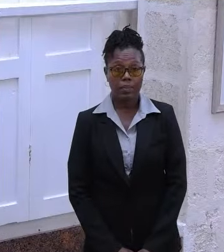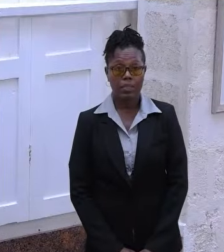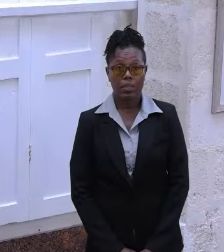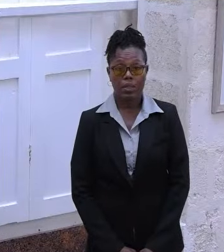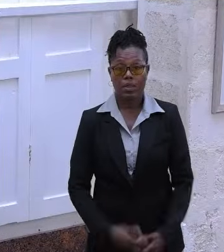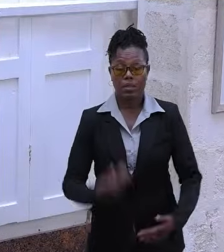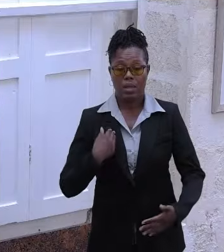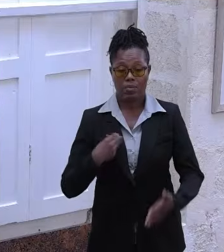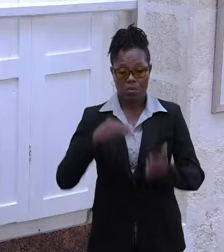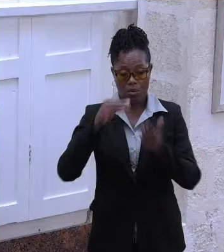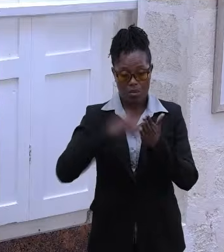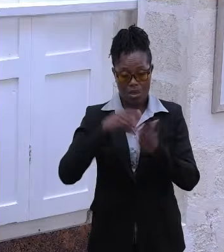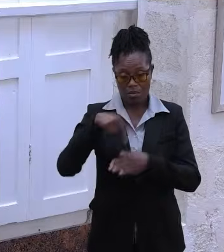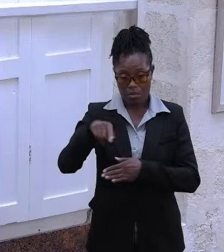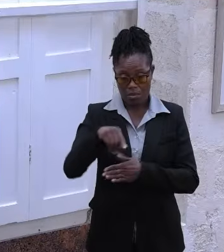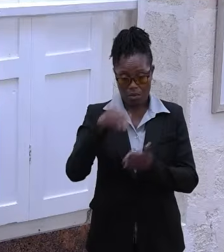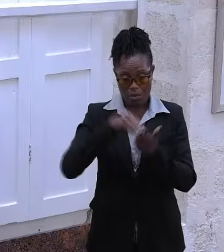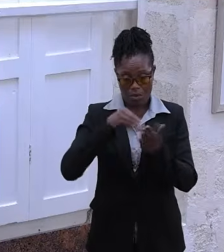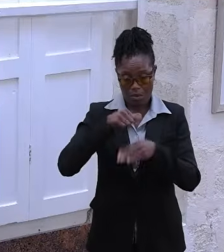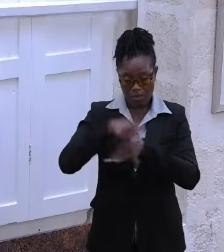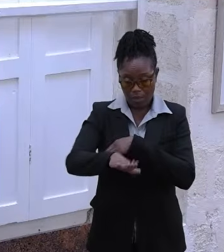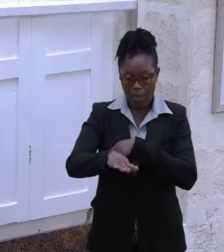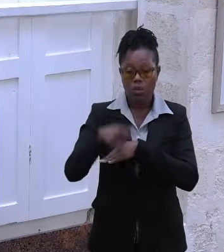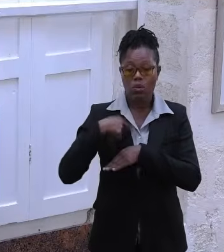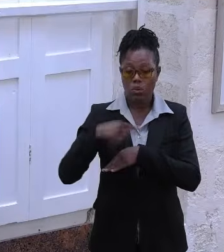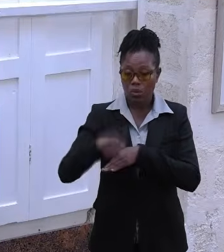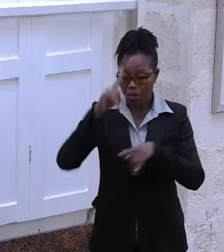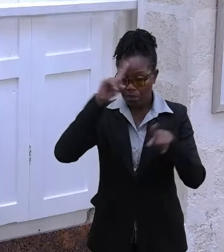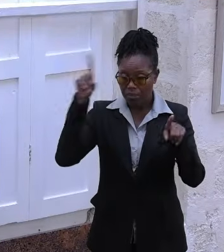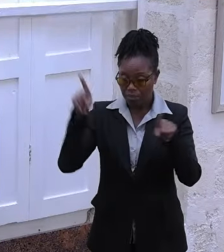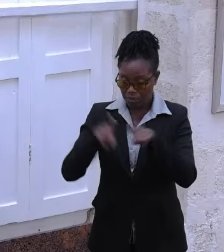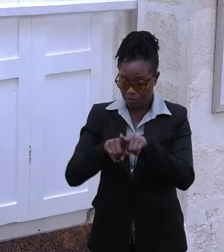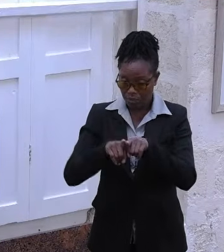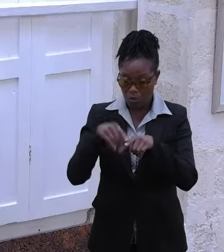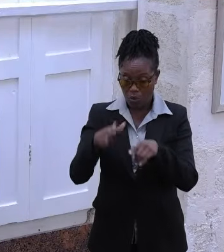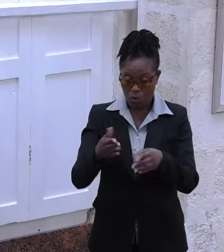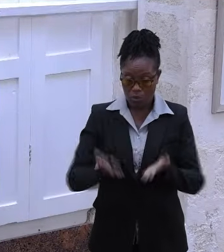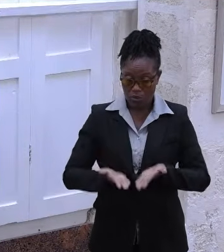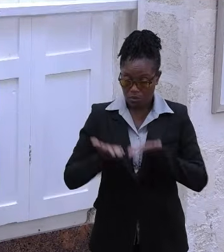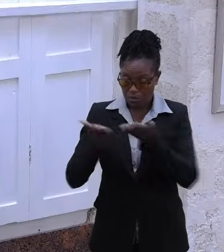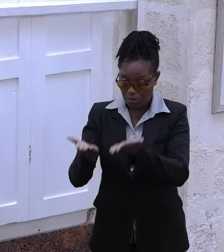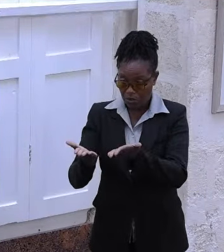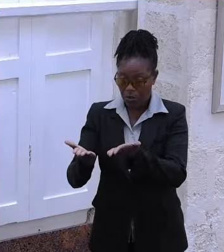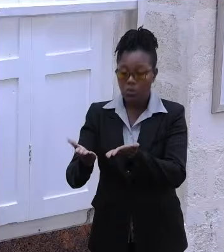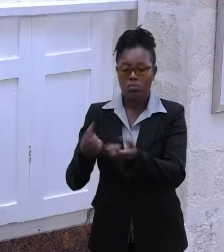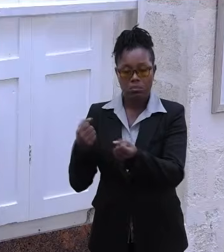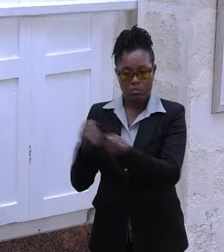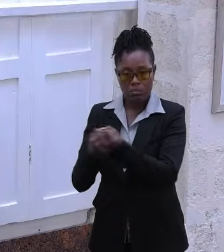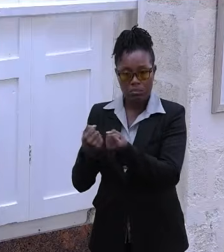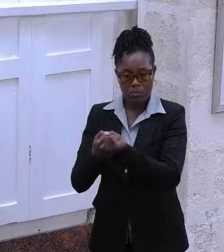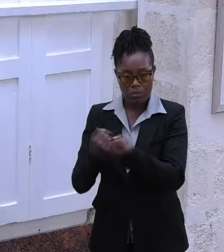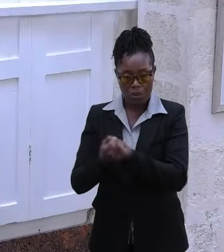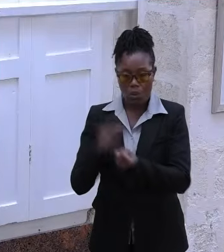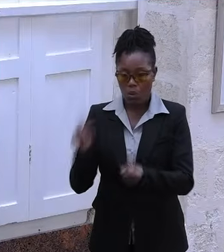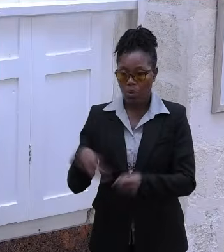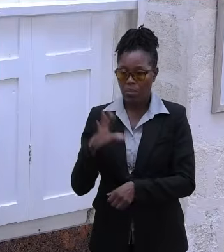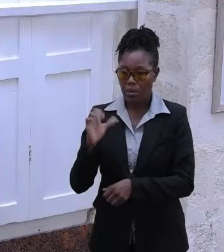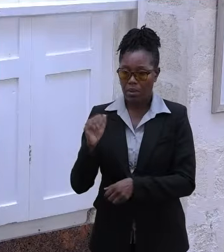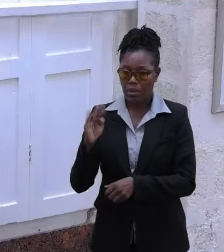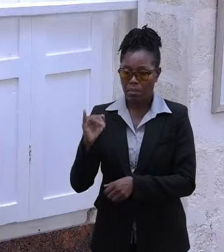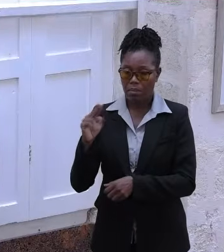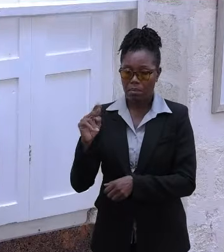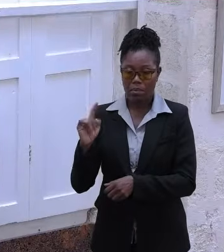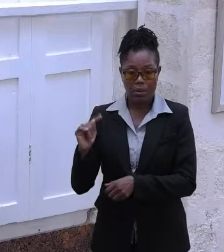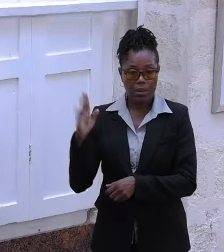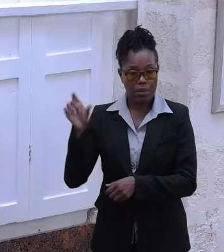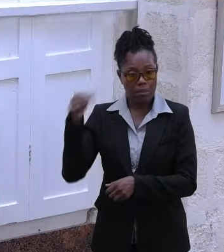agreed and support their submissions, and they're being acted upon not only by the Cabinet of Barbados,